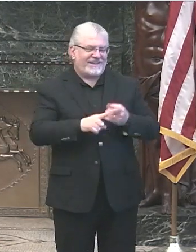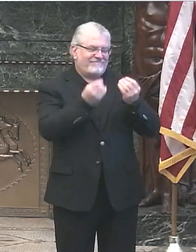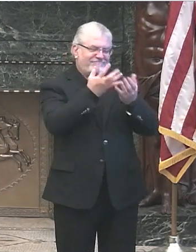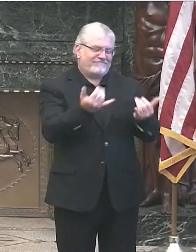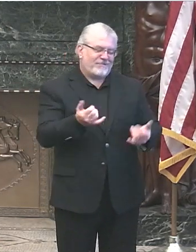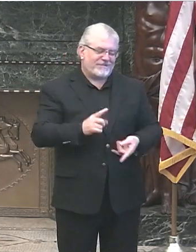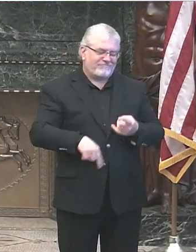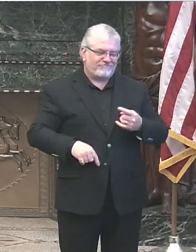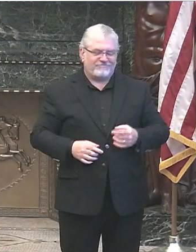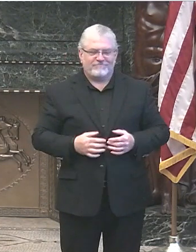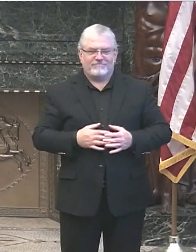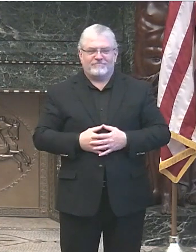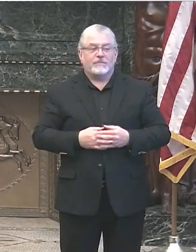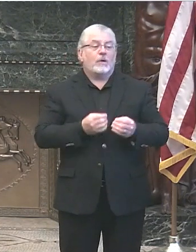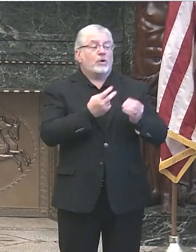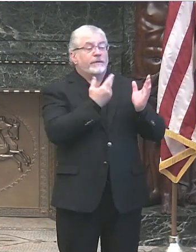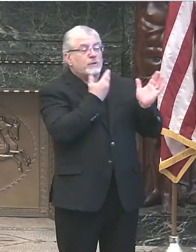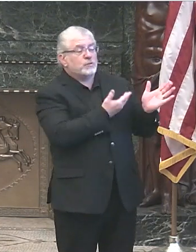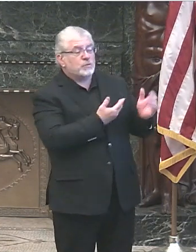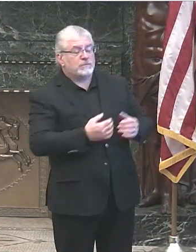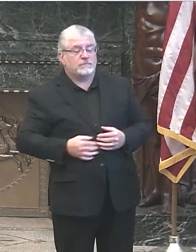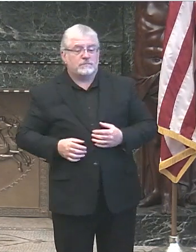Okay, thanks, Brian. Yep.